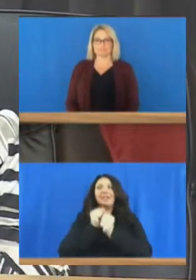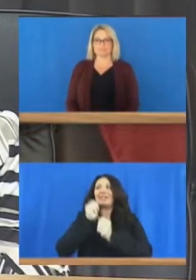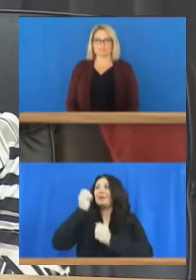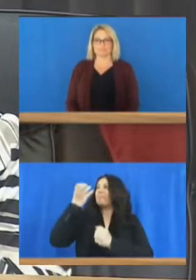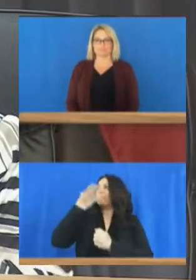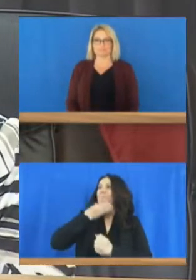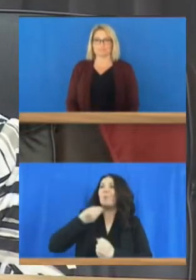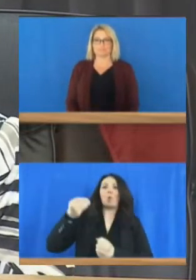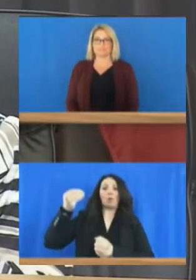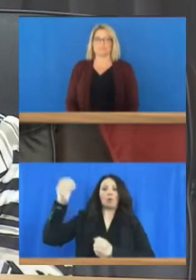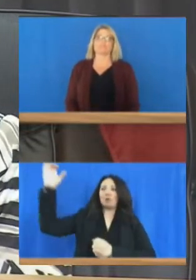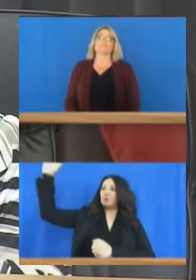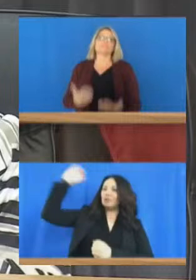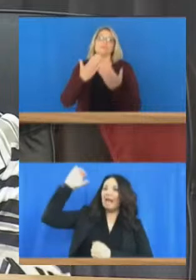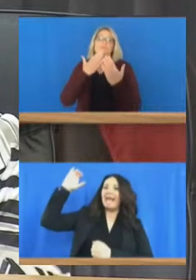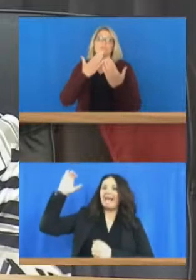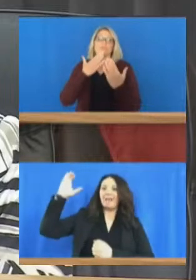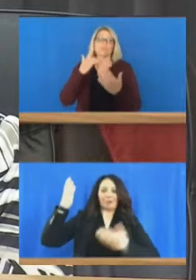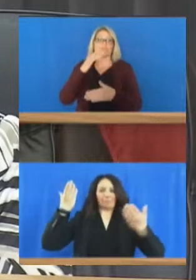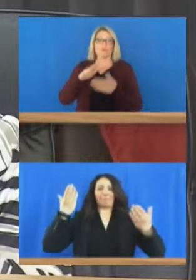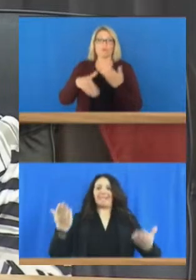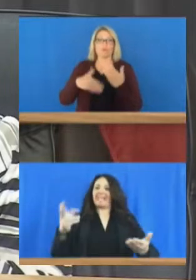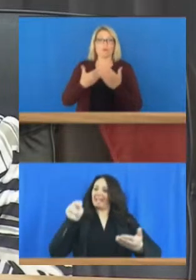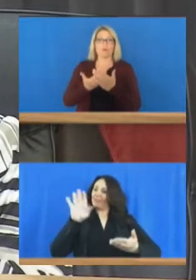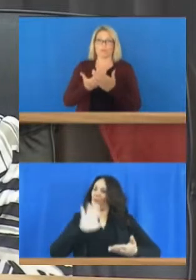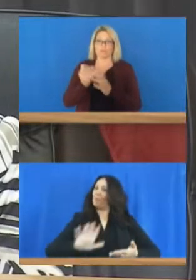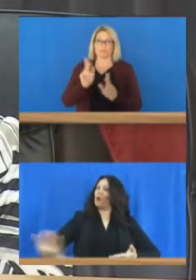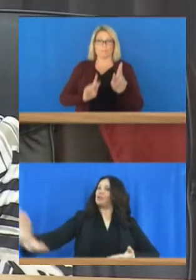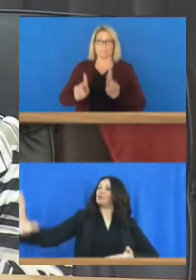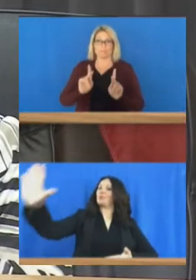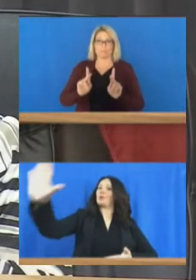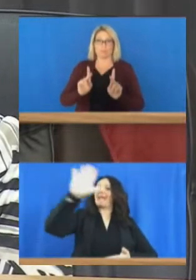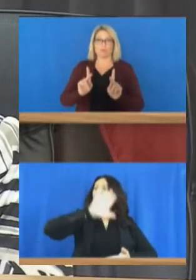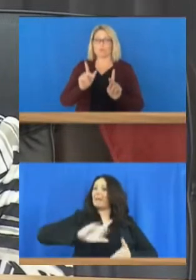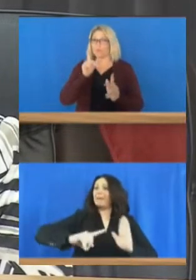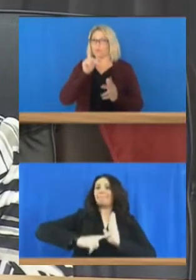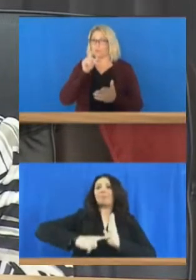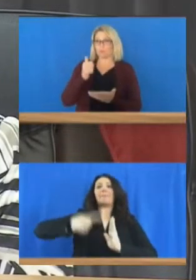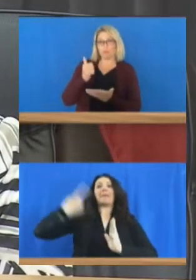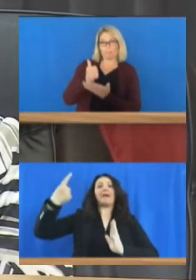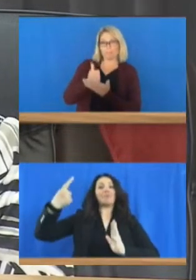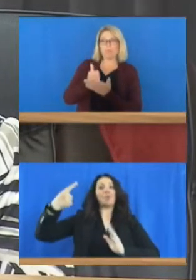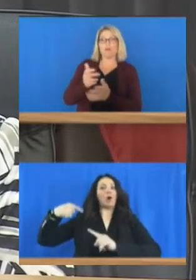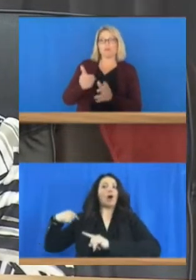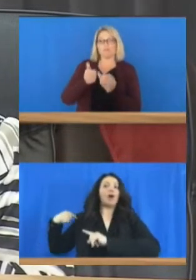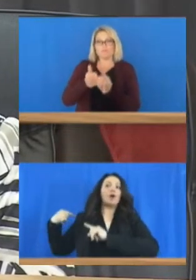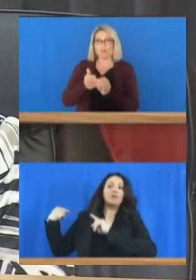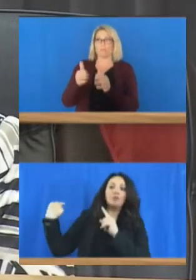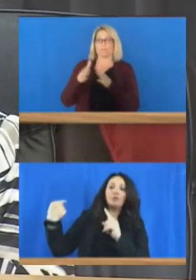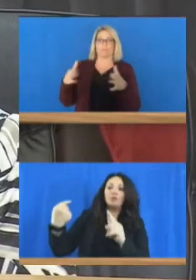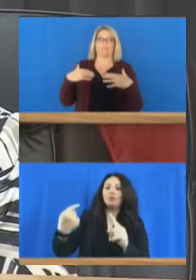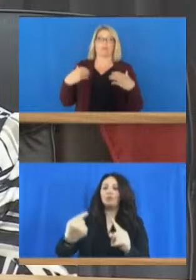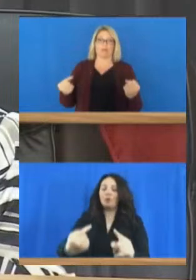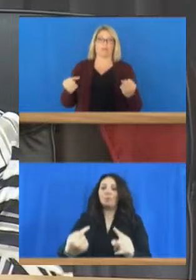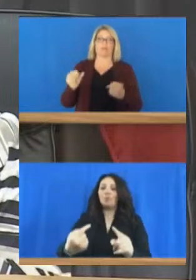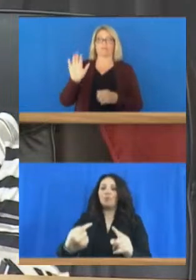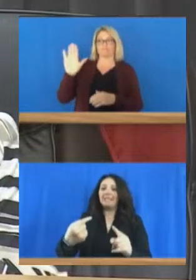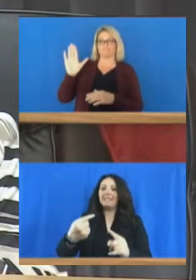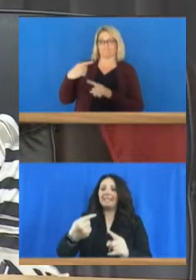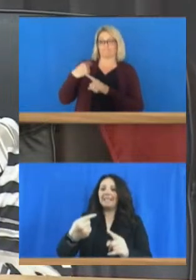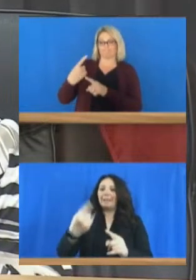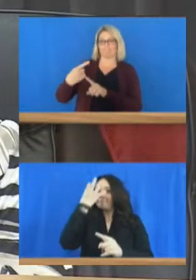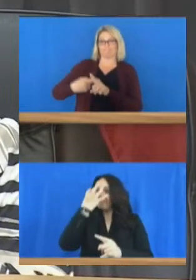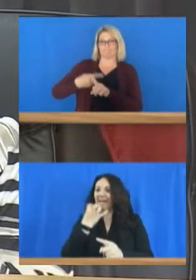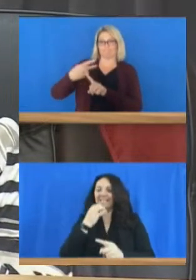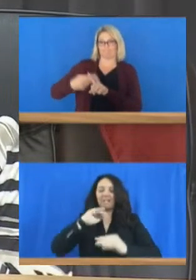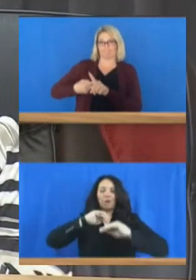So twice, Zone 4 has endured full lockdowns as the second and third waves of the pandemic hit our province. And your patience